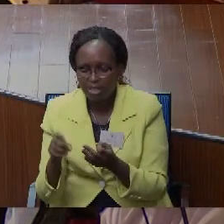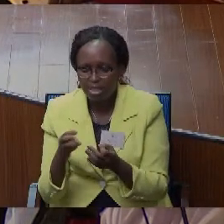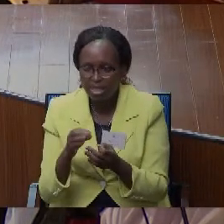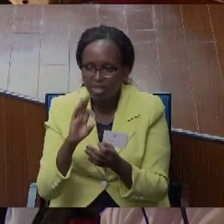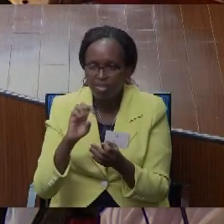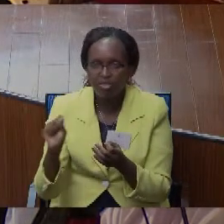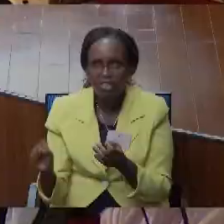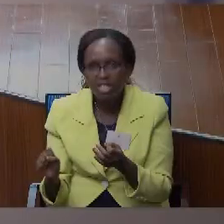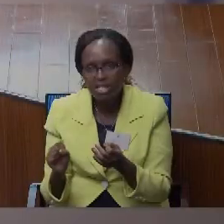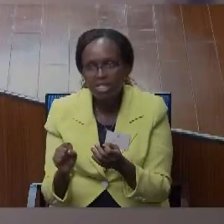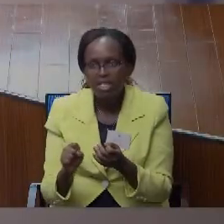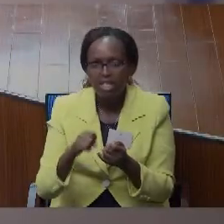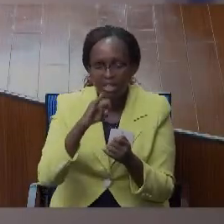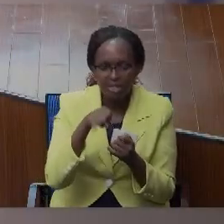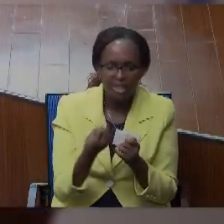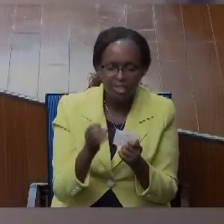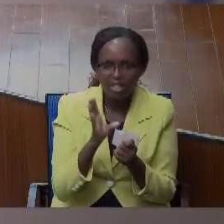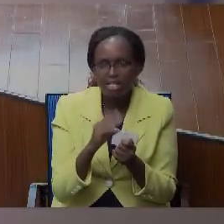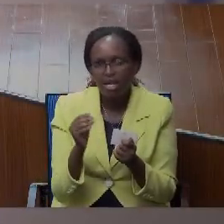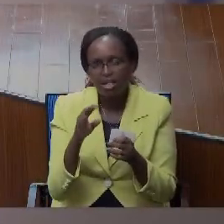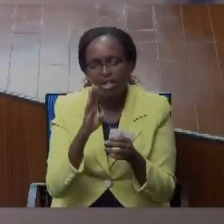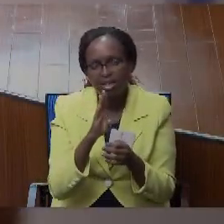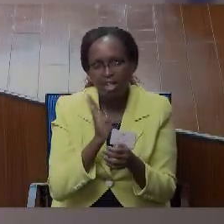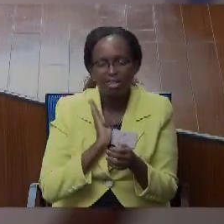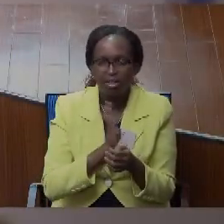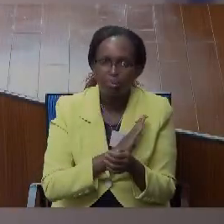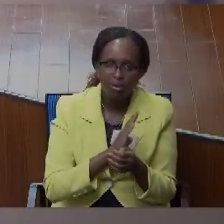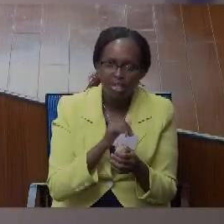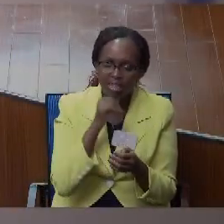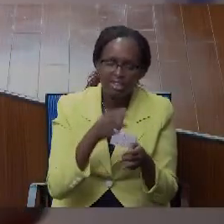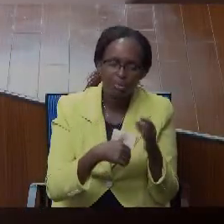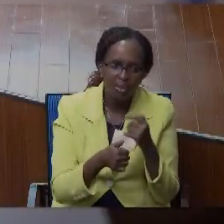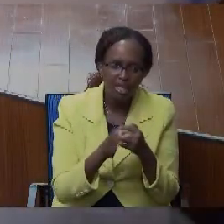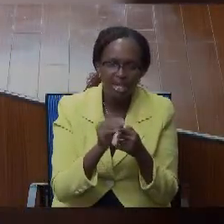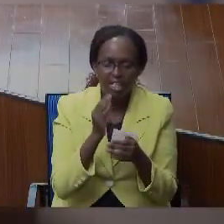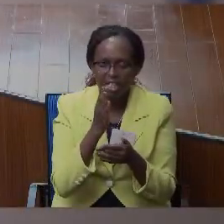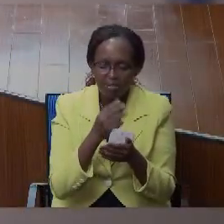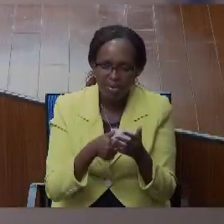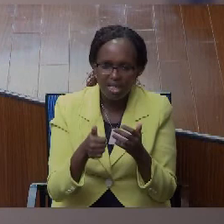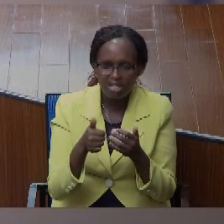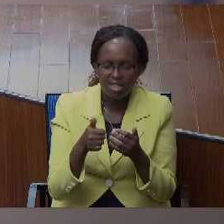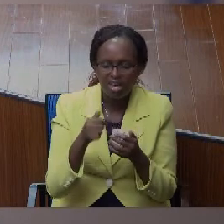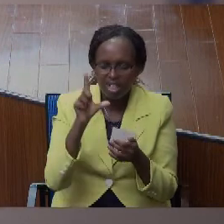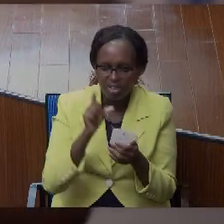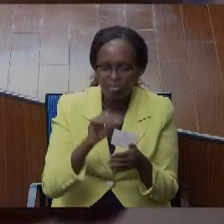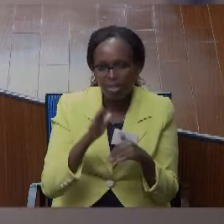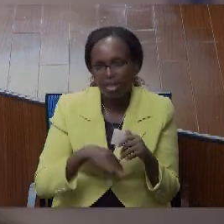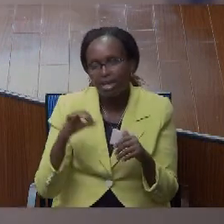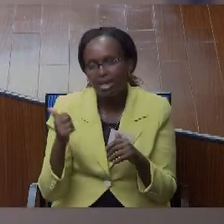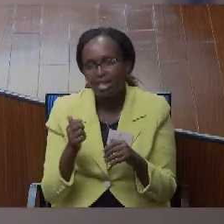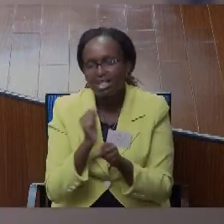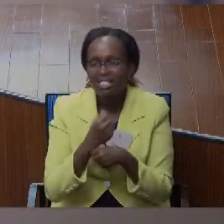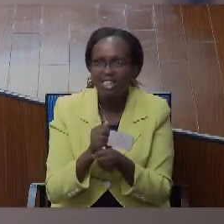the cereals board has not paid. He buys at a quarter the price of what he's buying from the farmer 3 months later, dealing